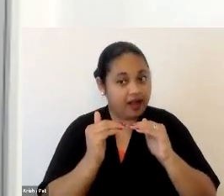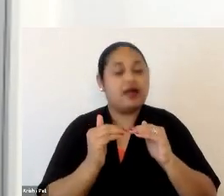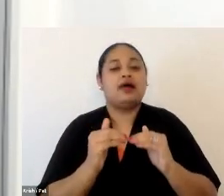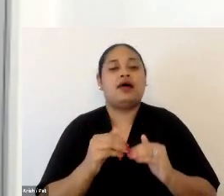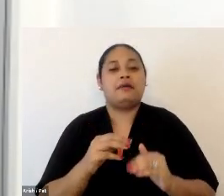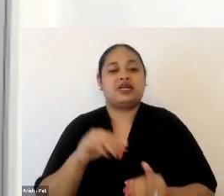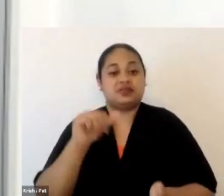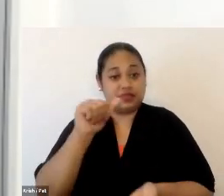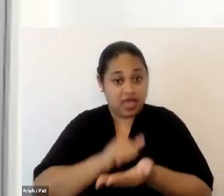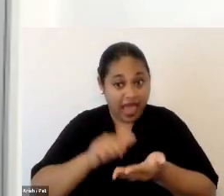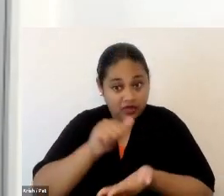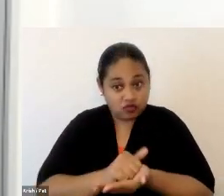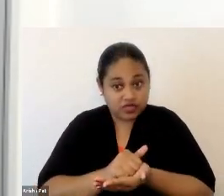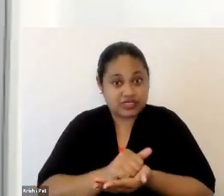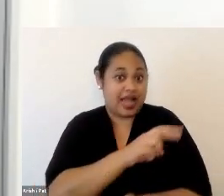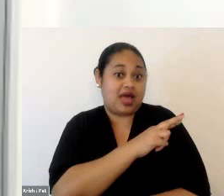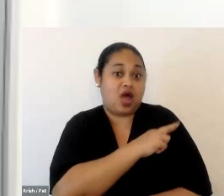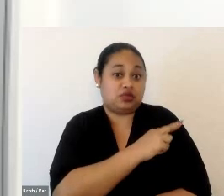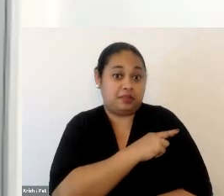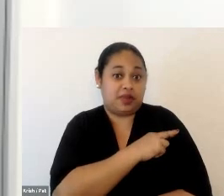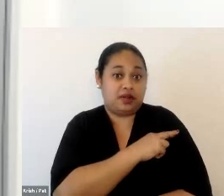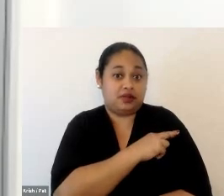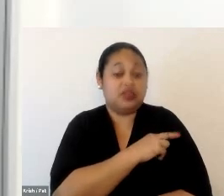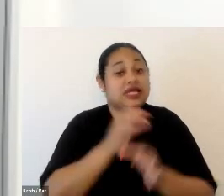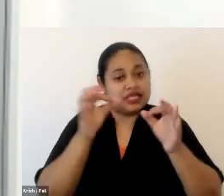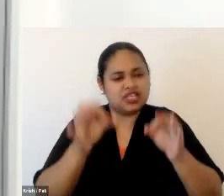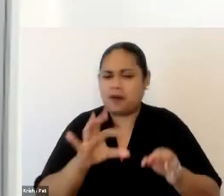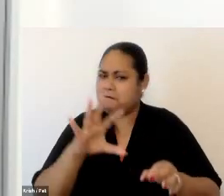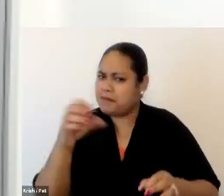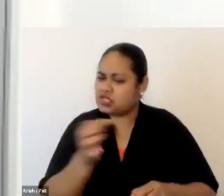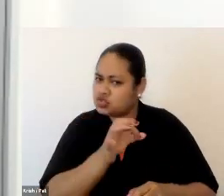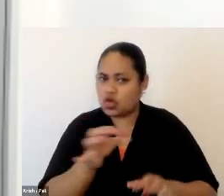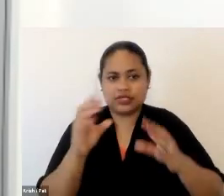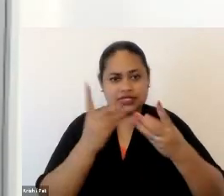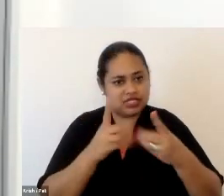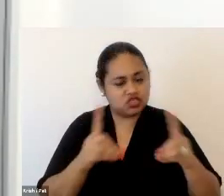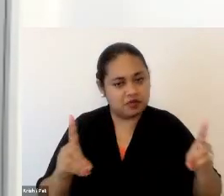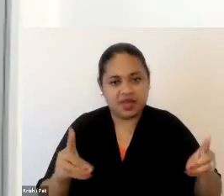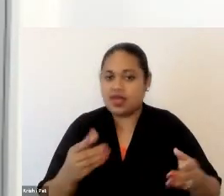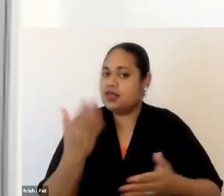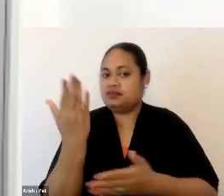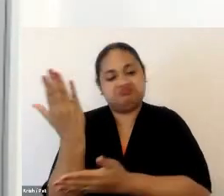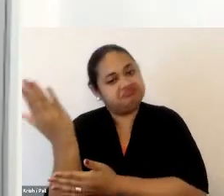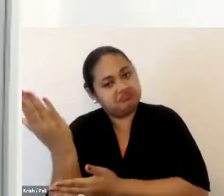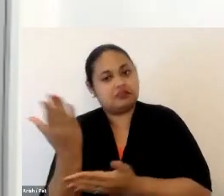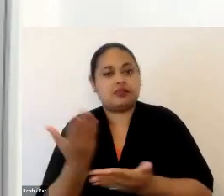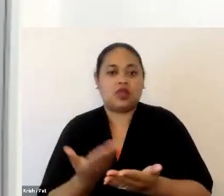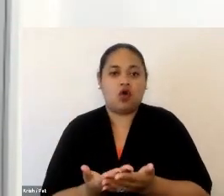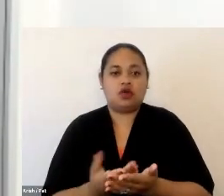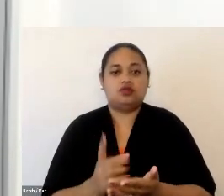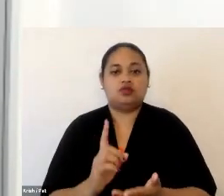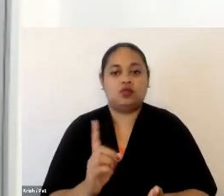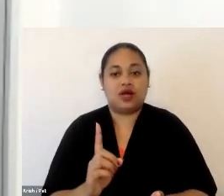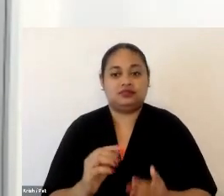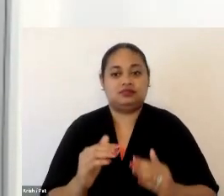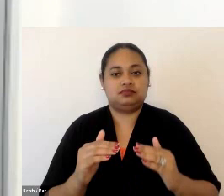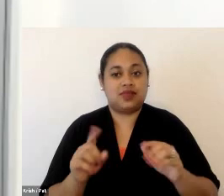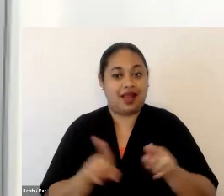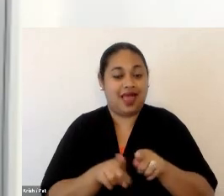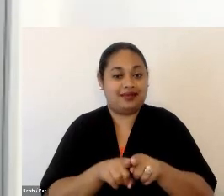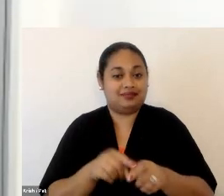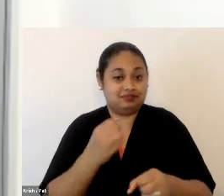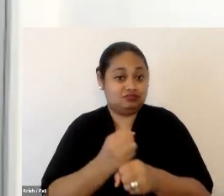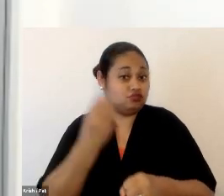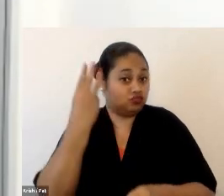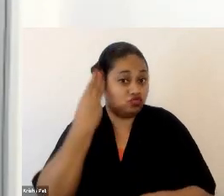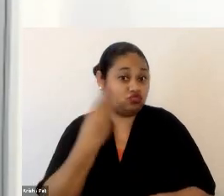accountable. The decision must not discriminate on the basis of a protected attribute like gender.